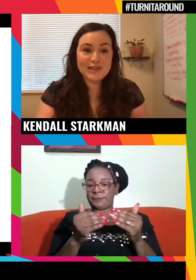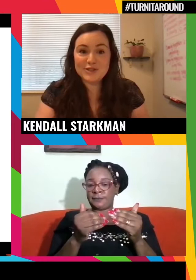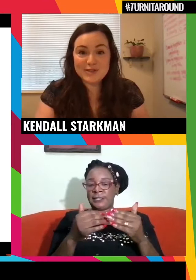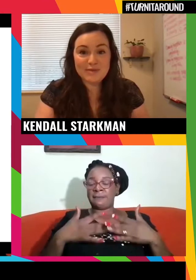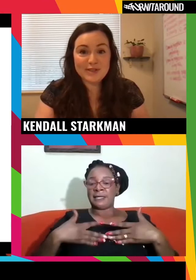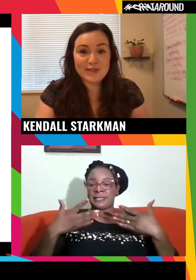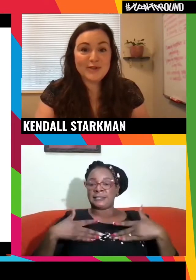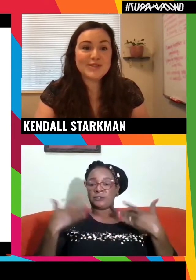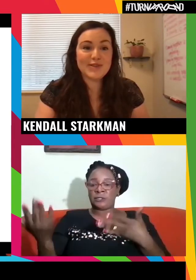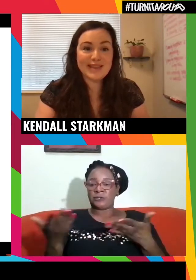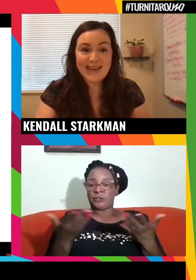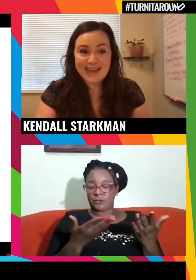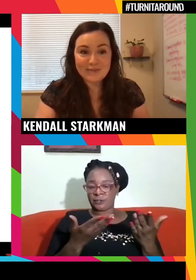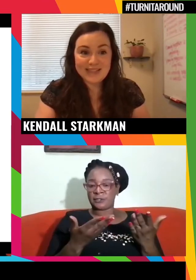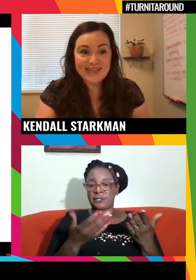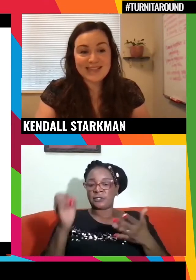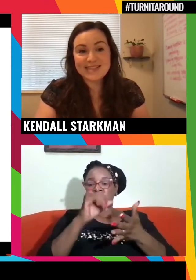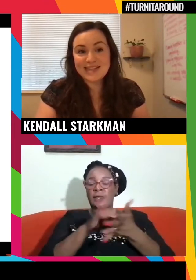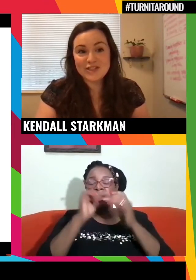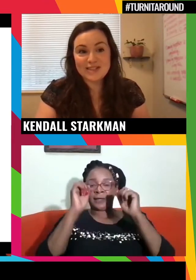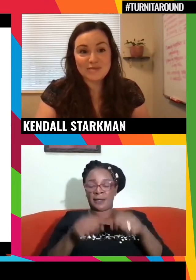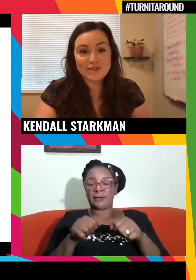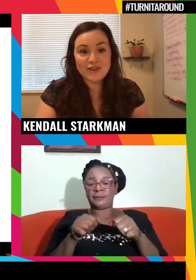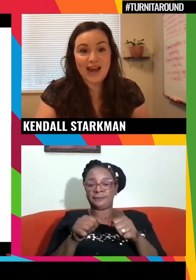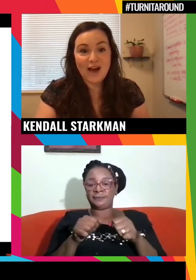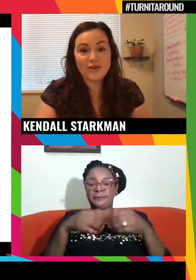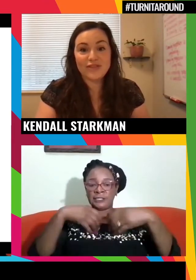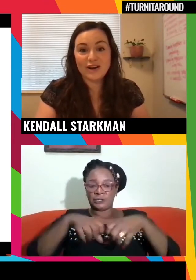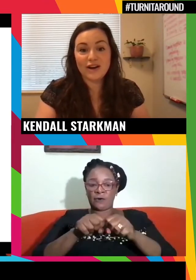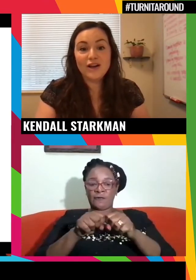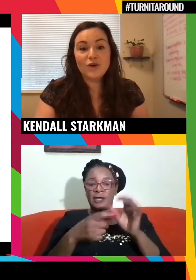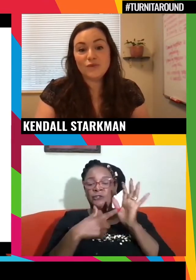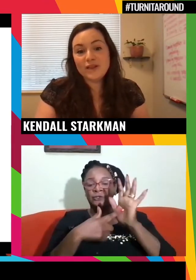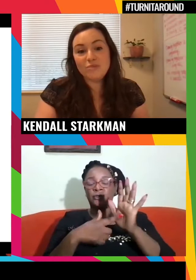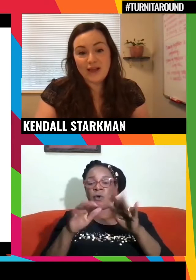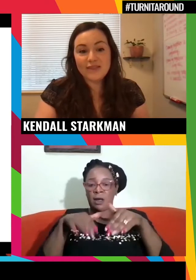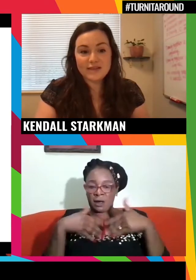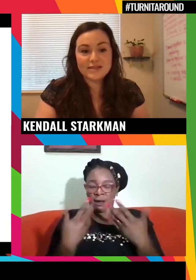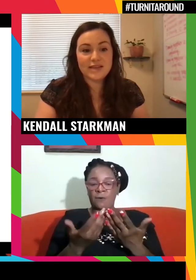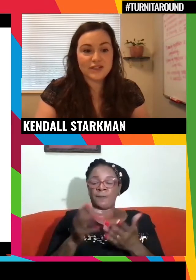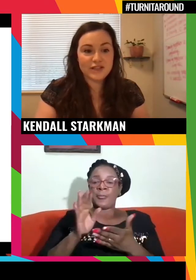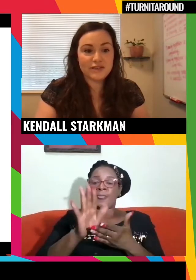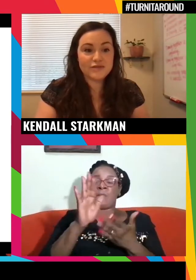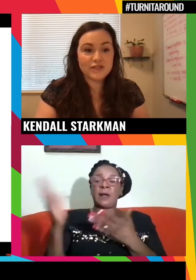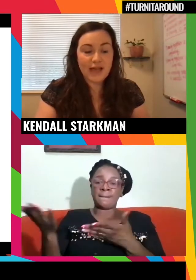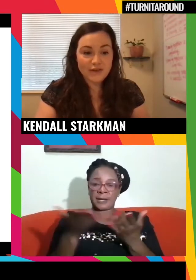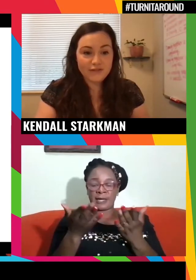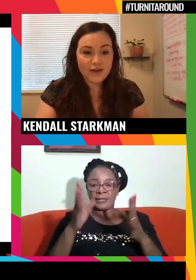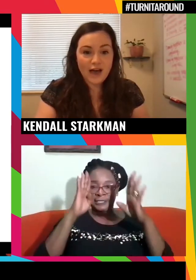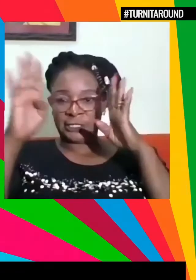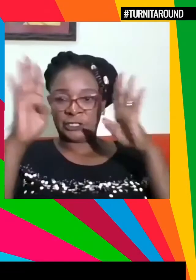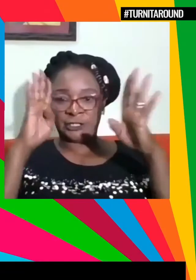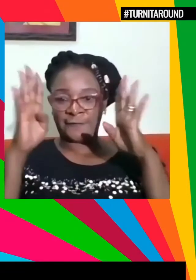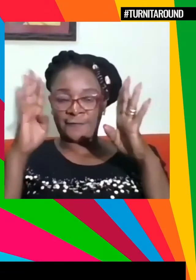introduce them all to you so that they can really take the stage and demonstrate how their really bringing this initiative to